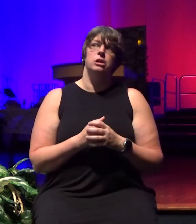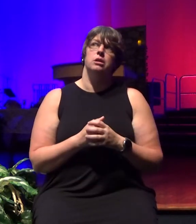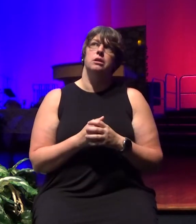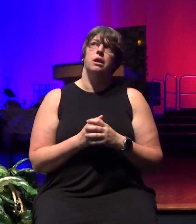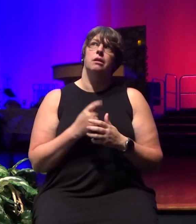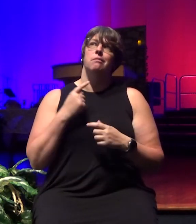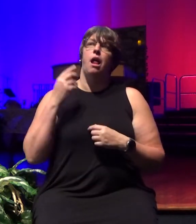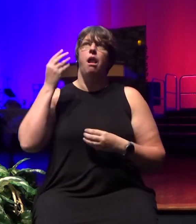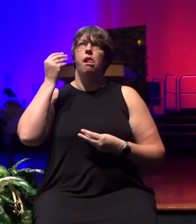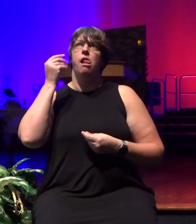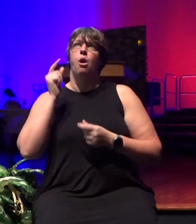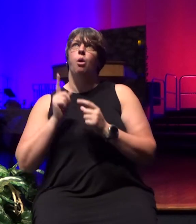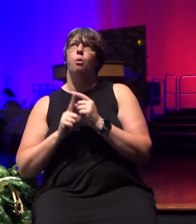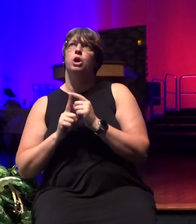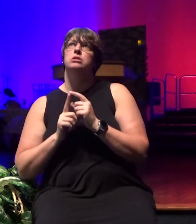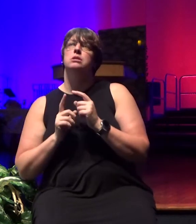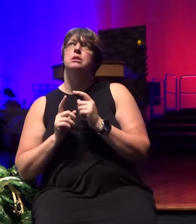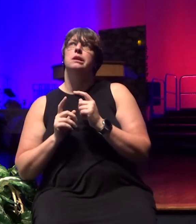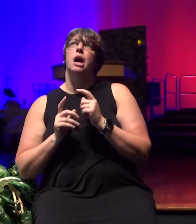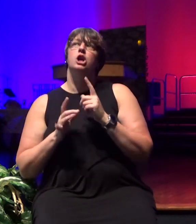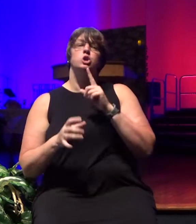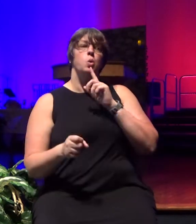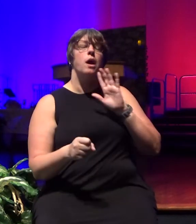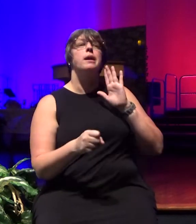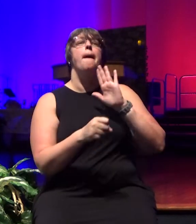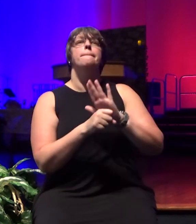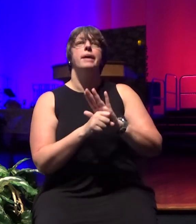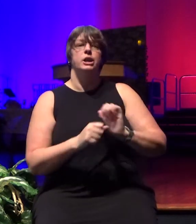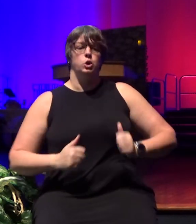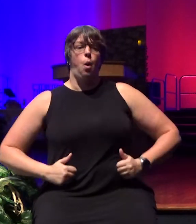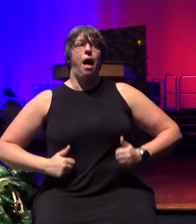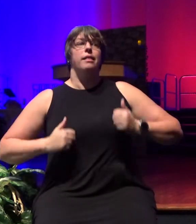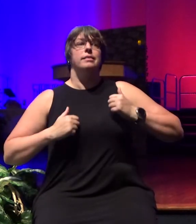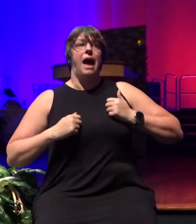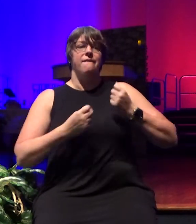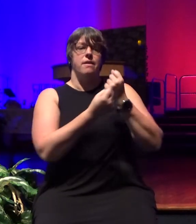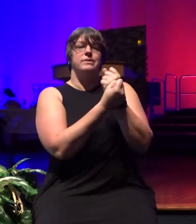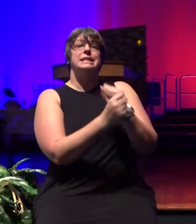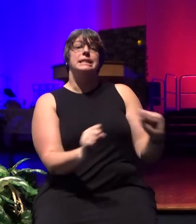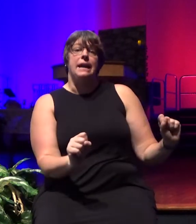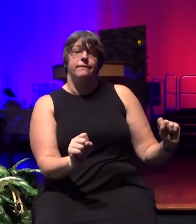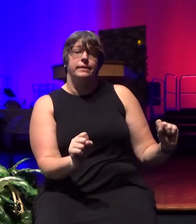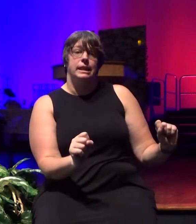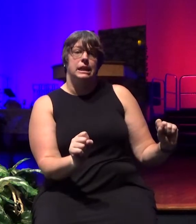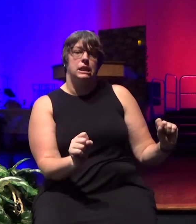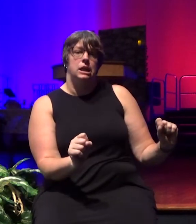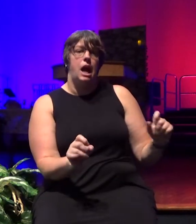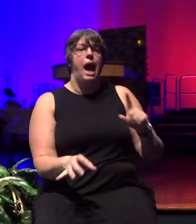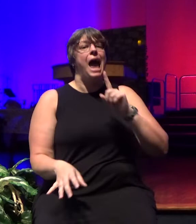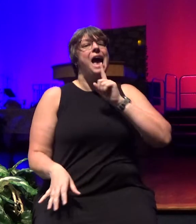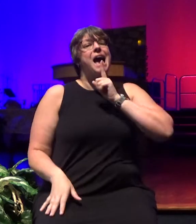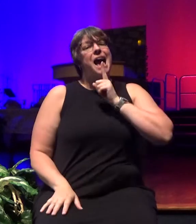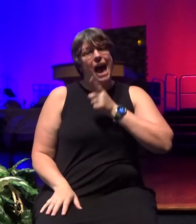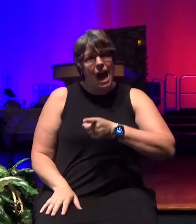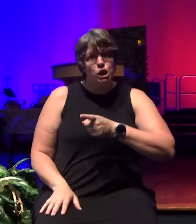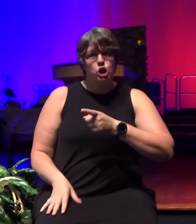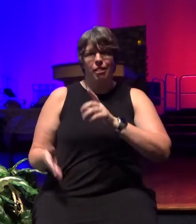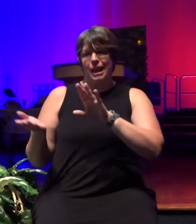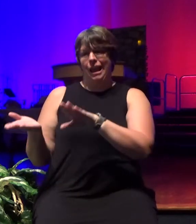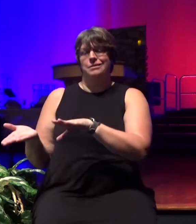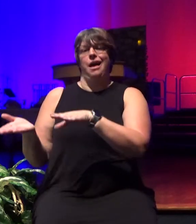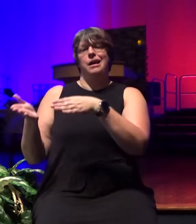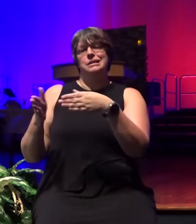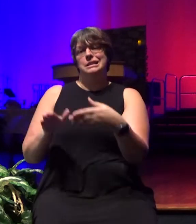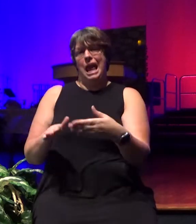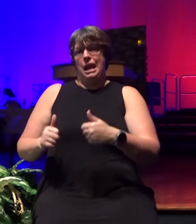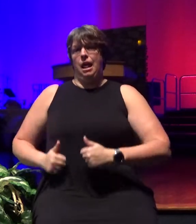committed to a life of safety that becomes actually a deadened life. And it really is this whole sense